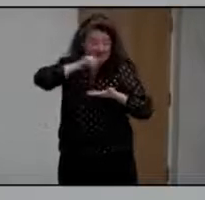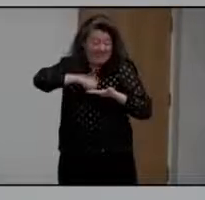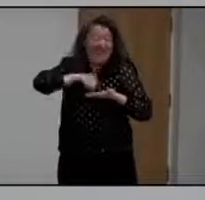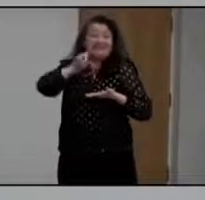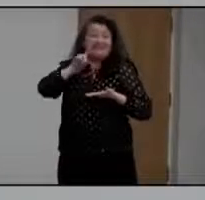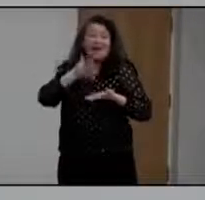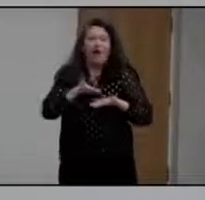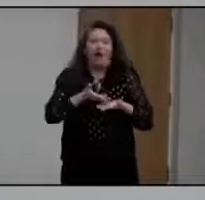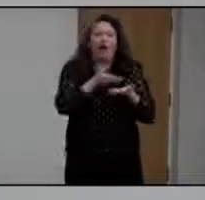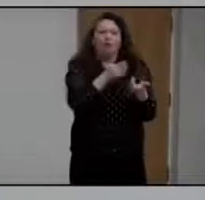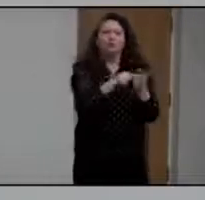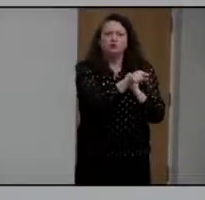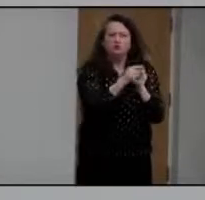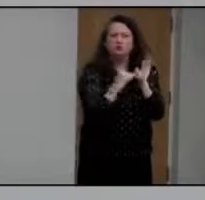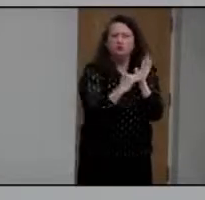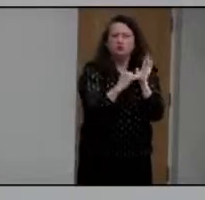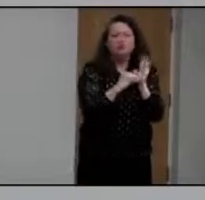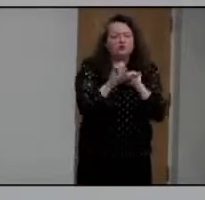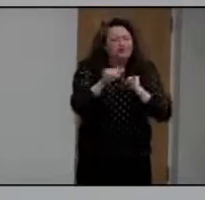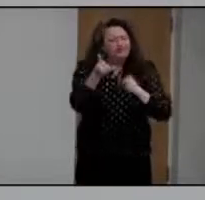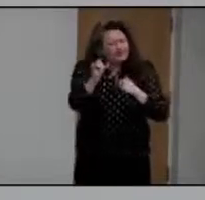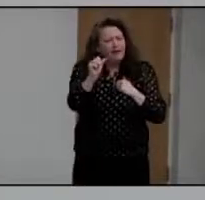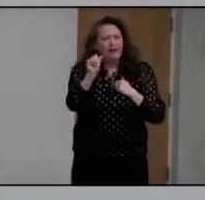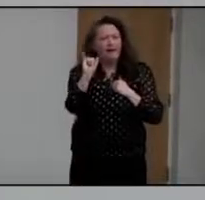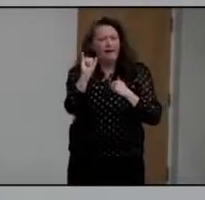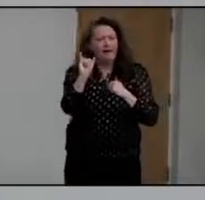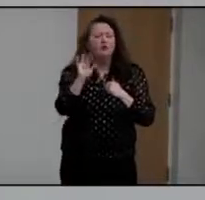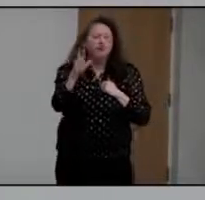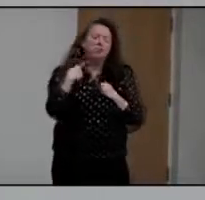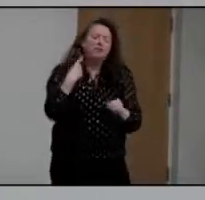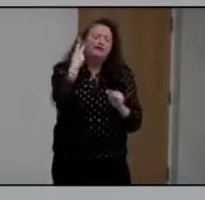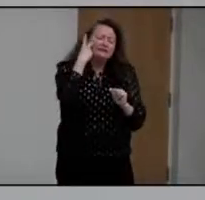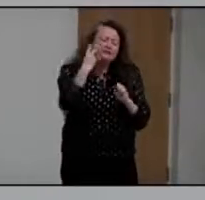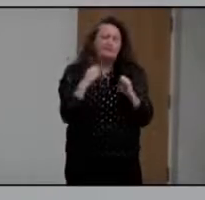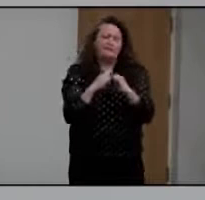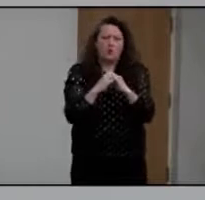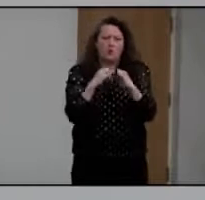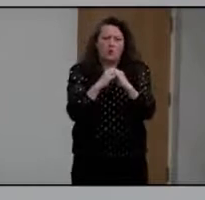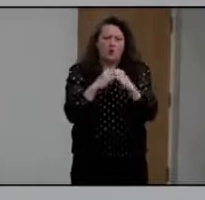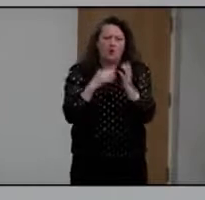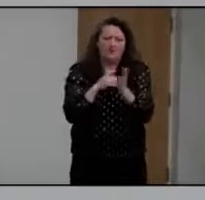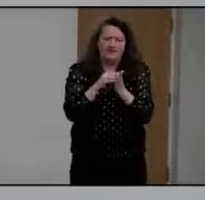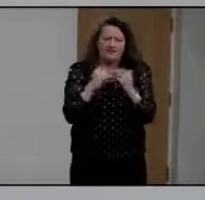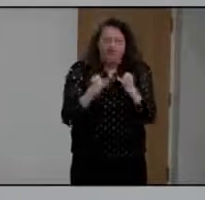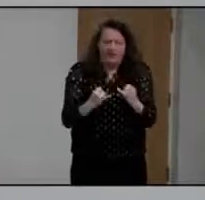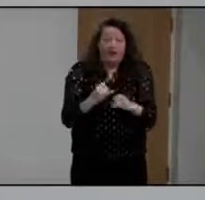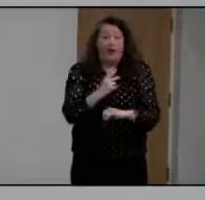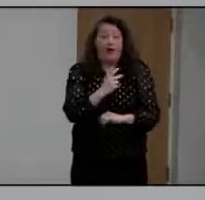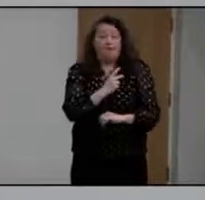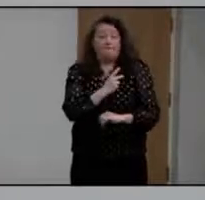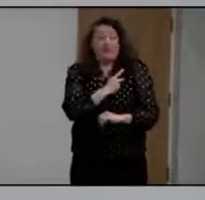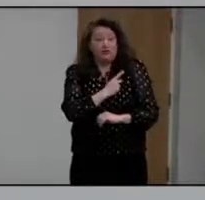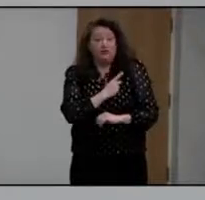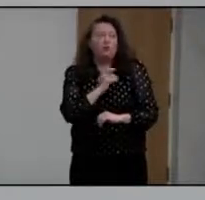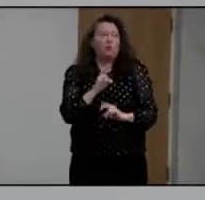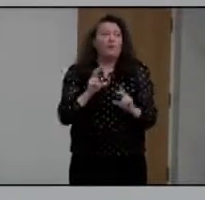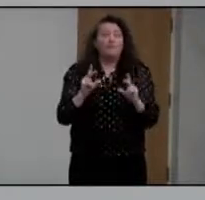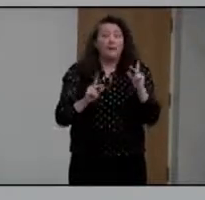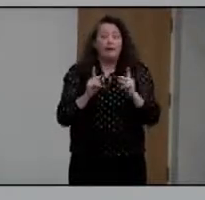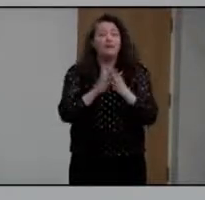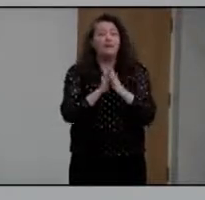in diagnosis. So I think what we see here as patients, as people who are, for better or worse,